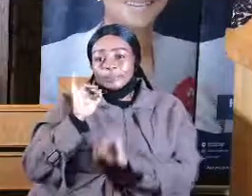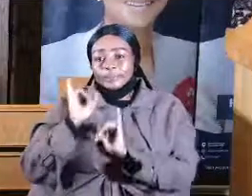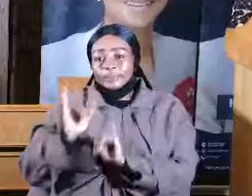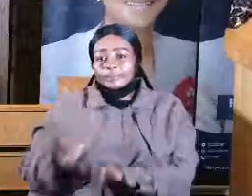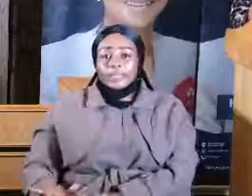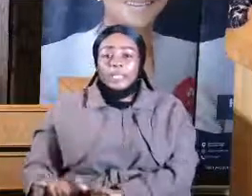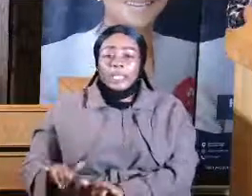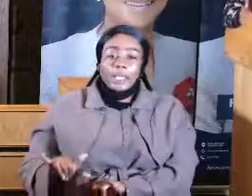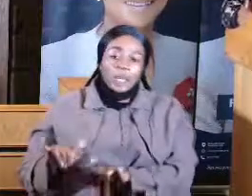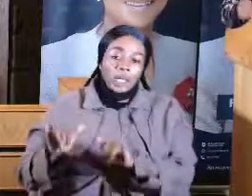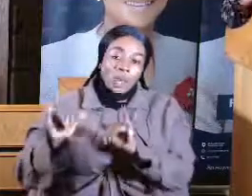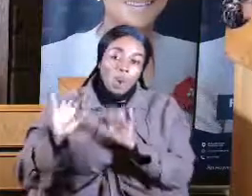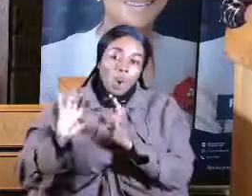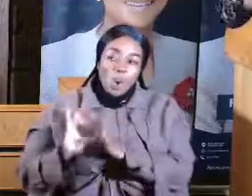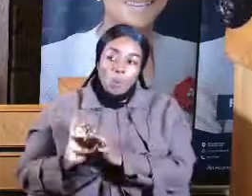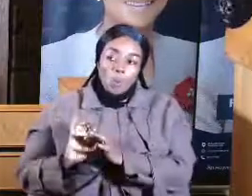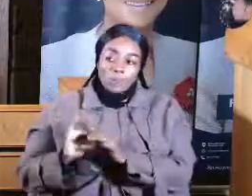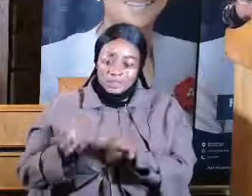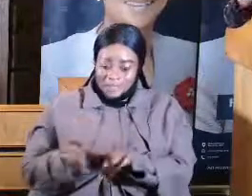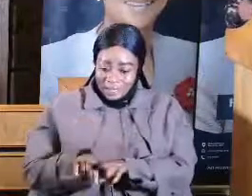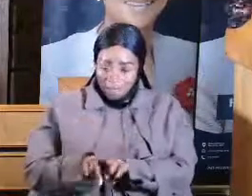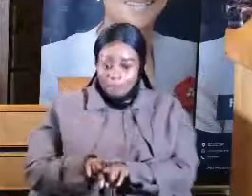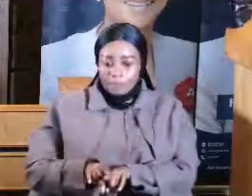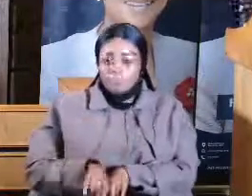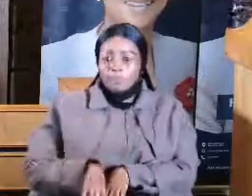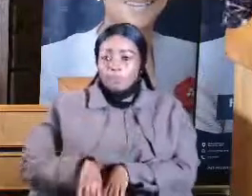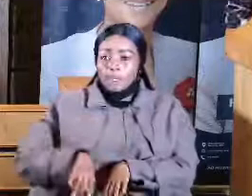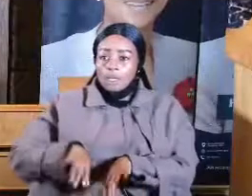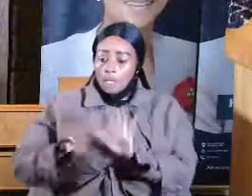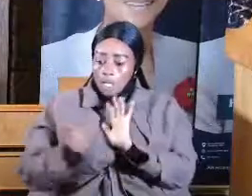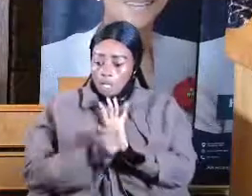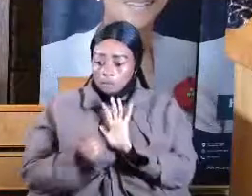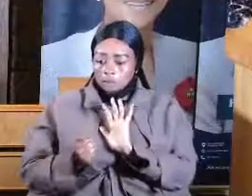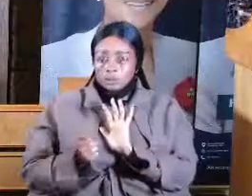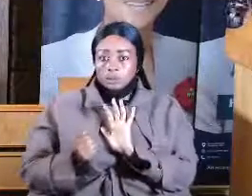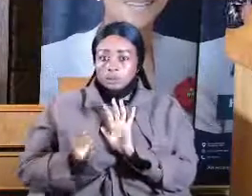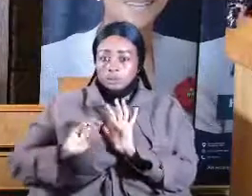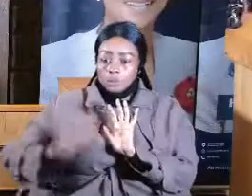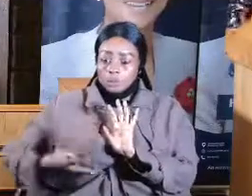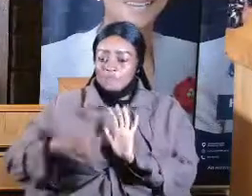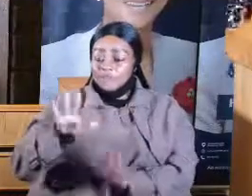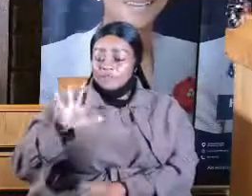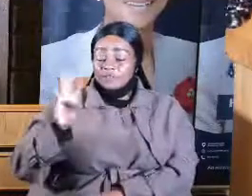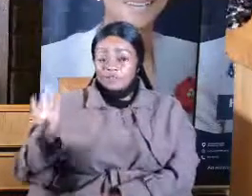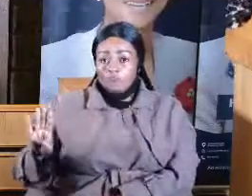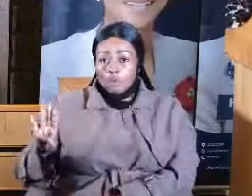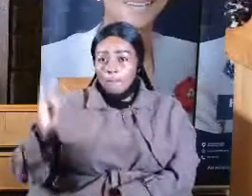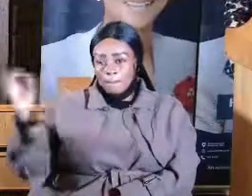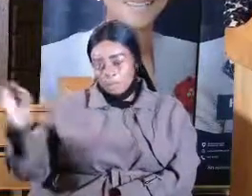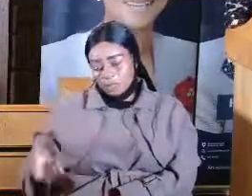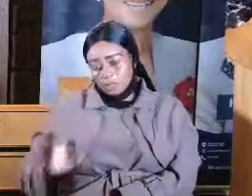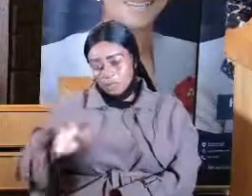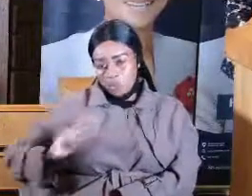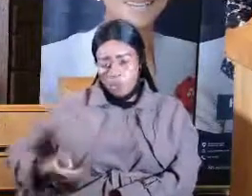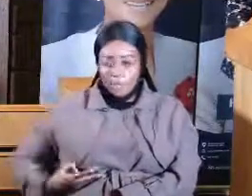impacted. And this comes from the Free State Liquor Act registry, that 54% were women.